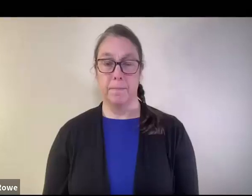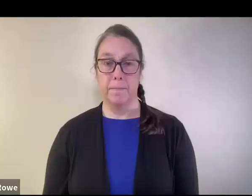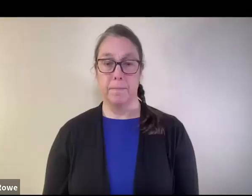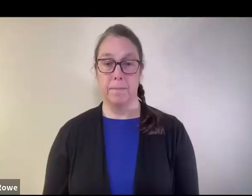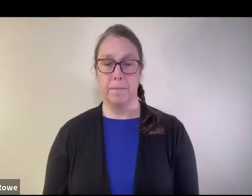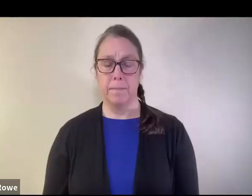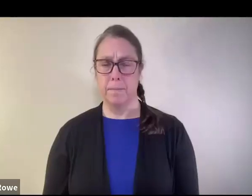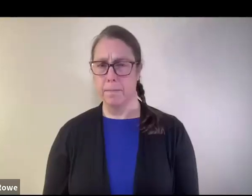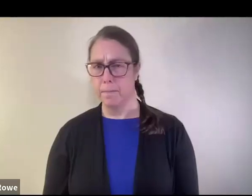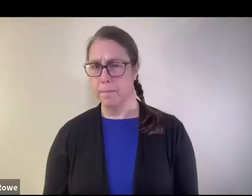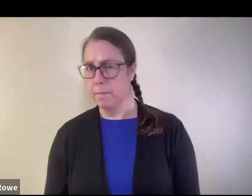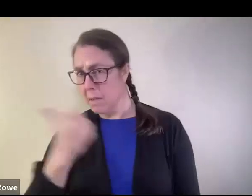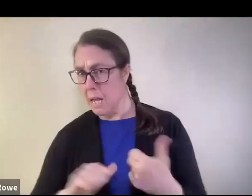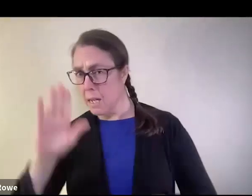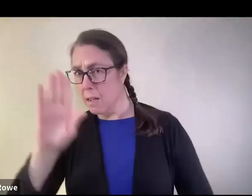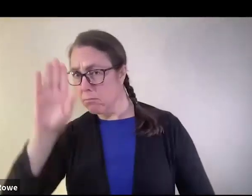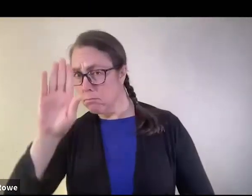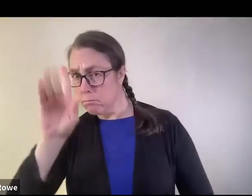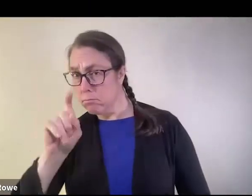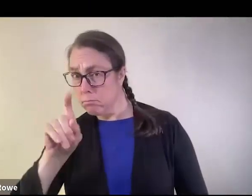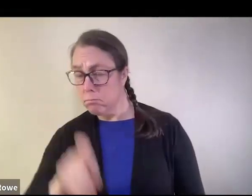Do we have any hands raised?